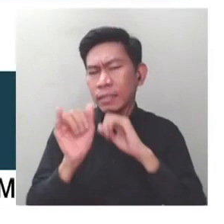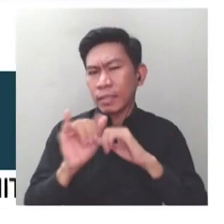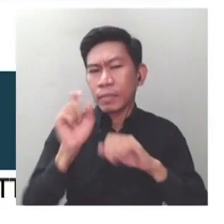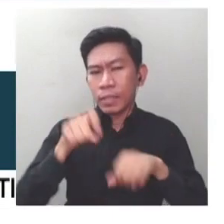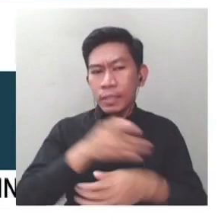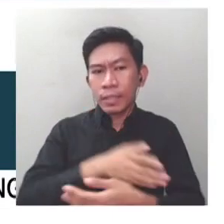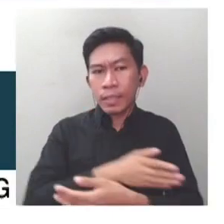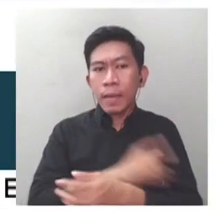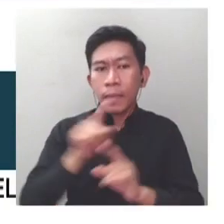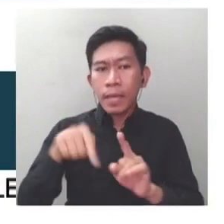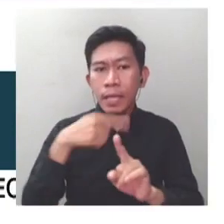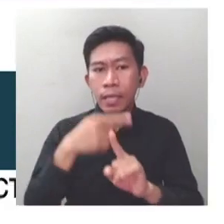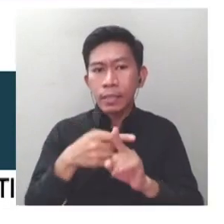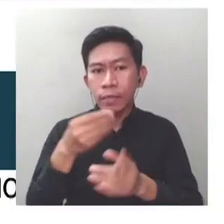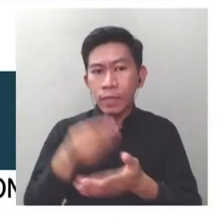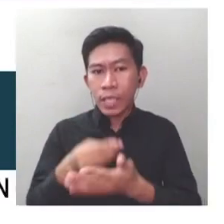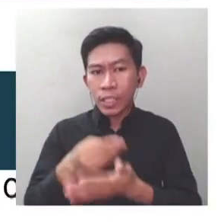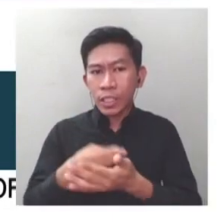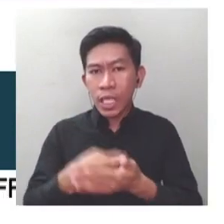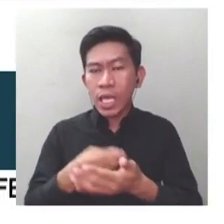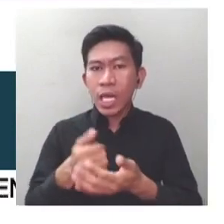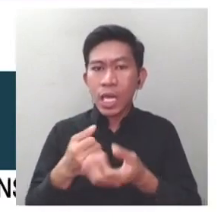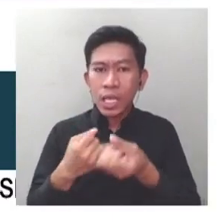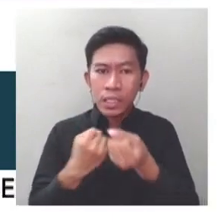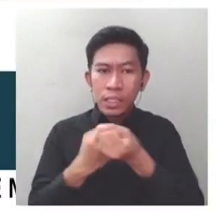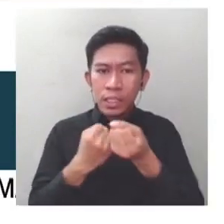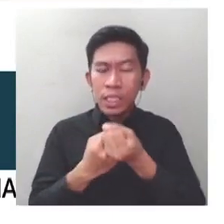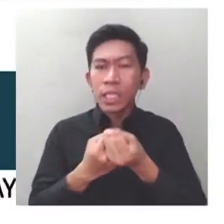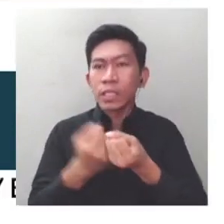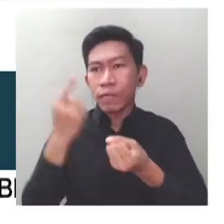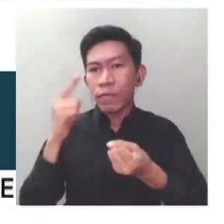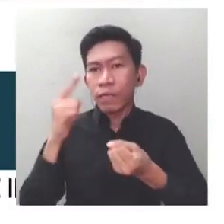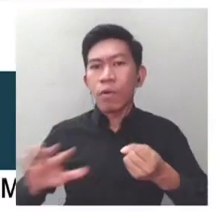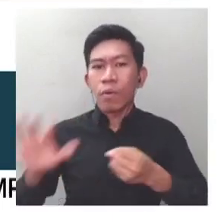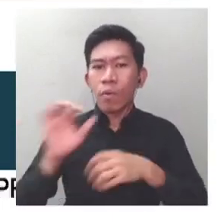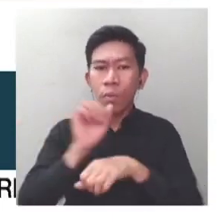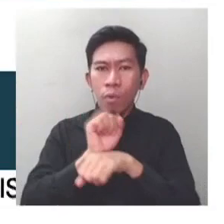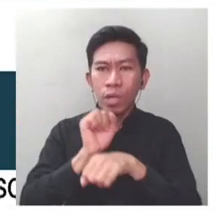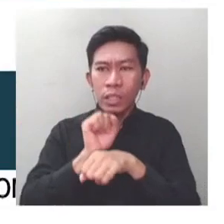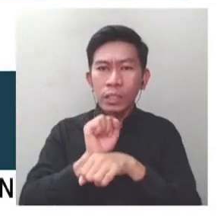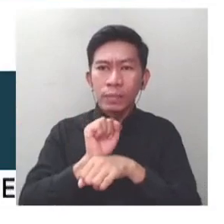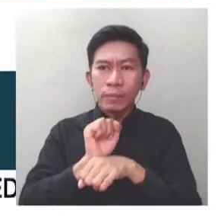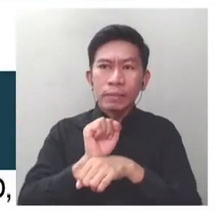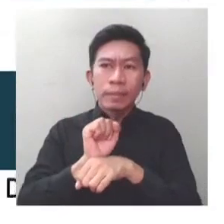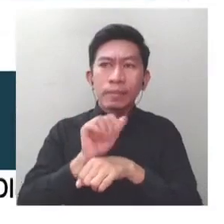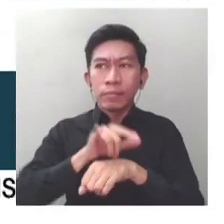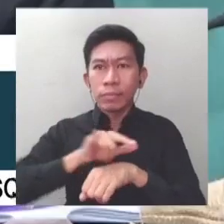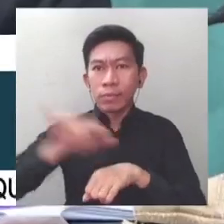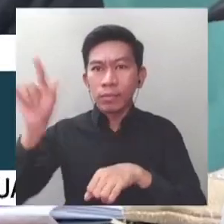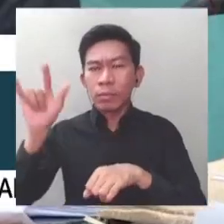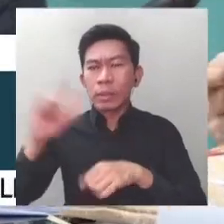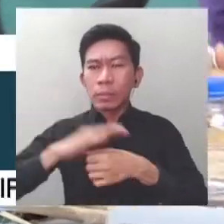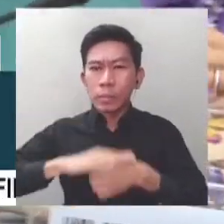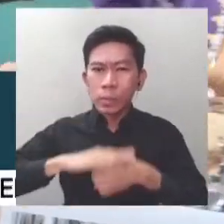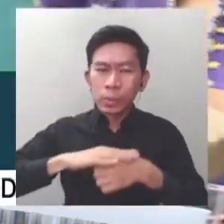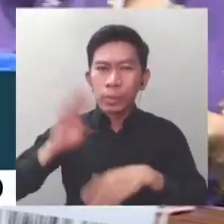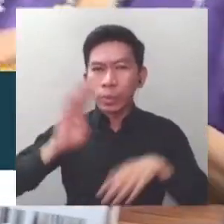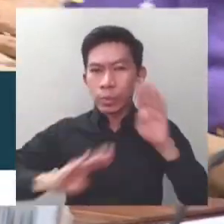assistance to workers in distress, and also for our regional offices.